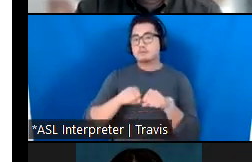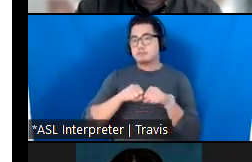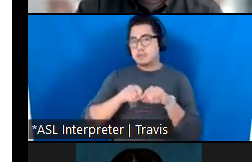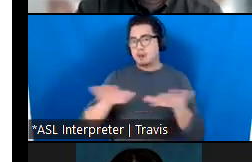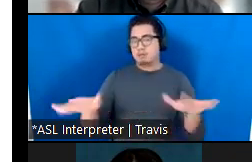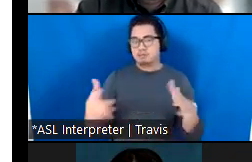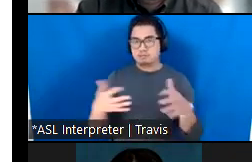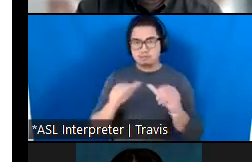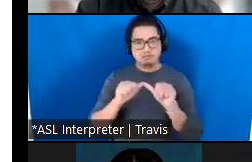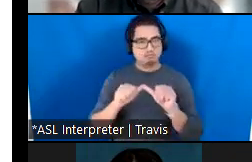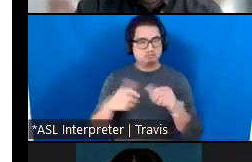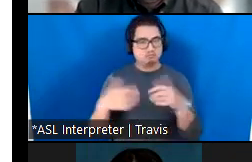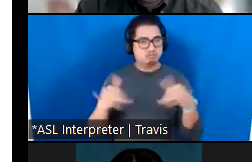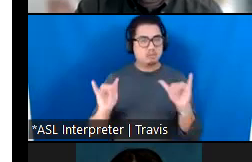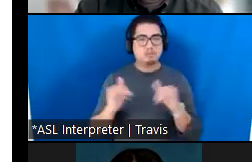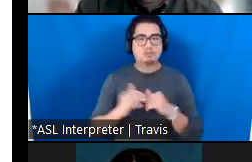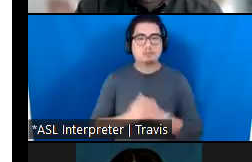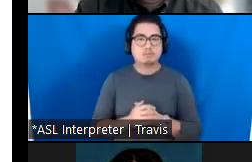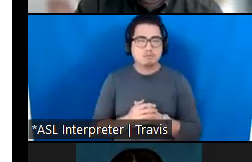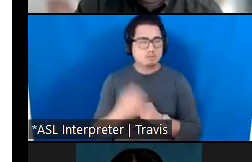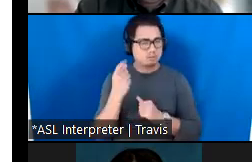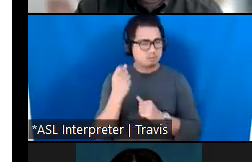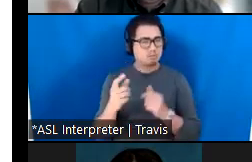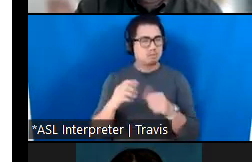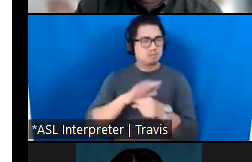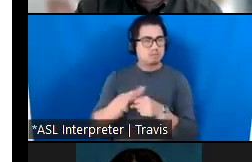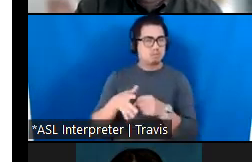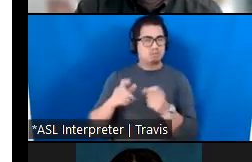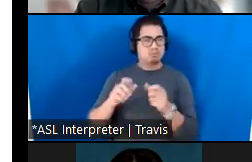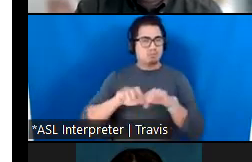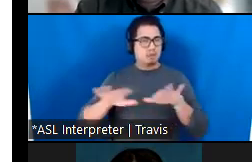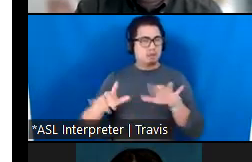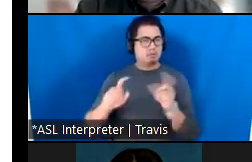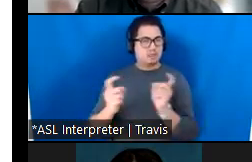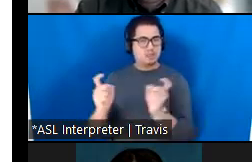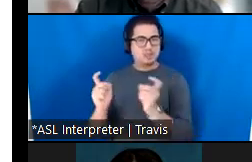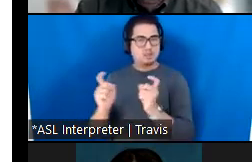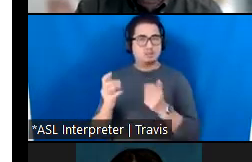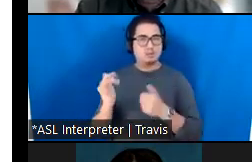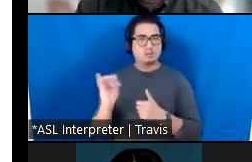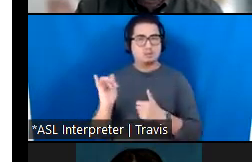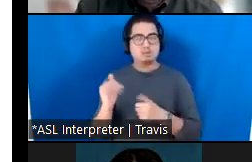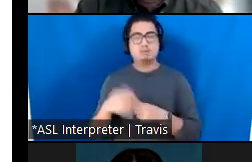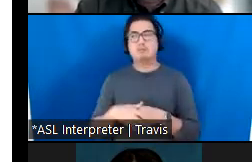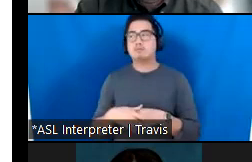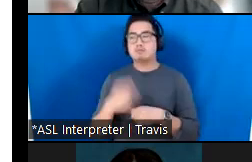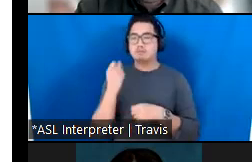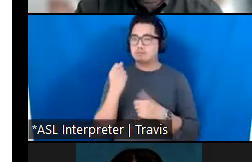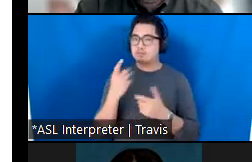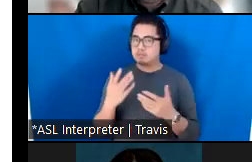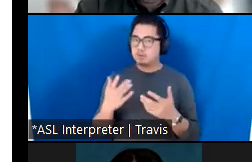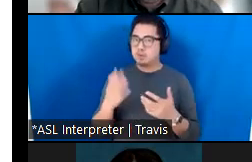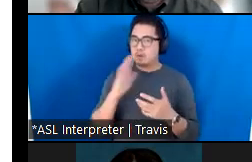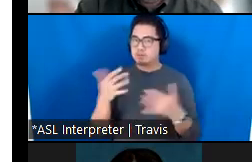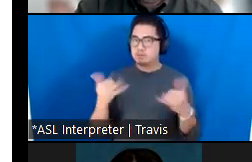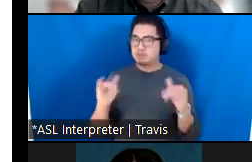may continue to evolve. We might have fewer kind of the larger surges, but